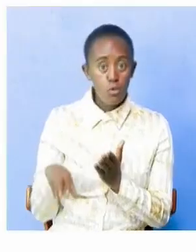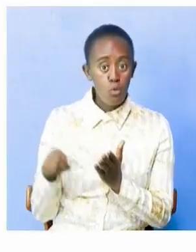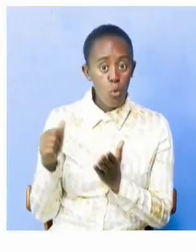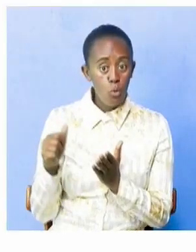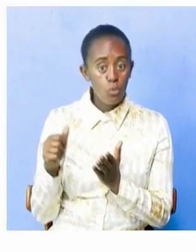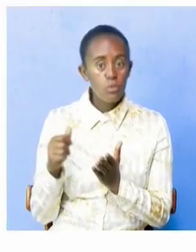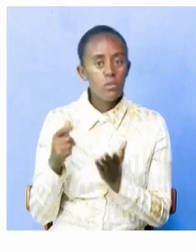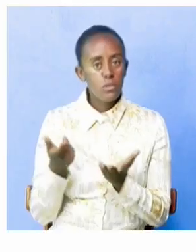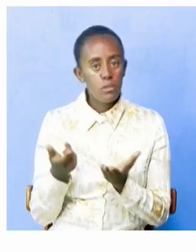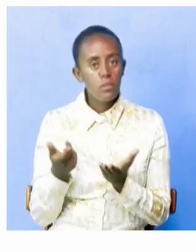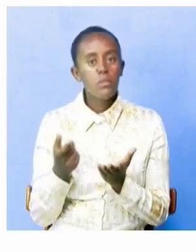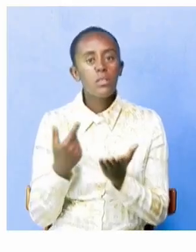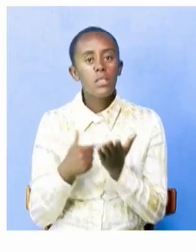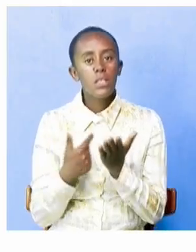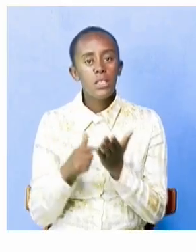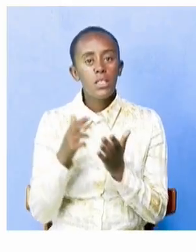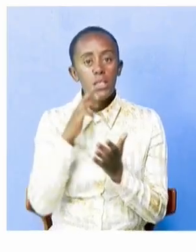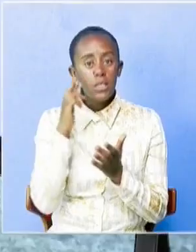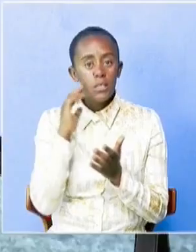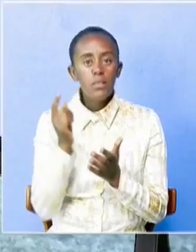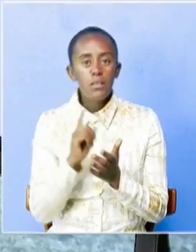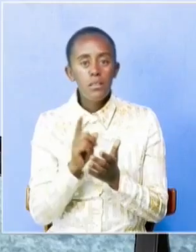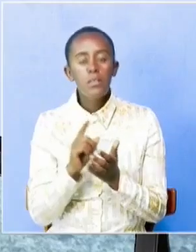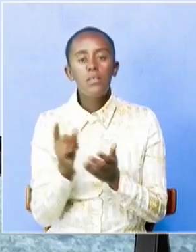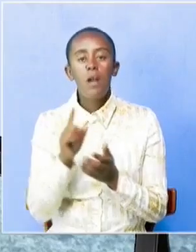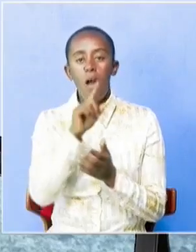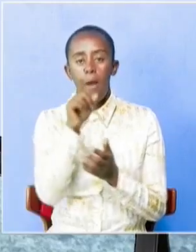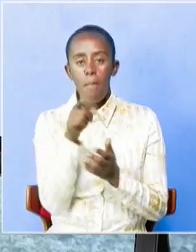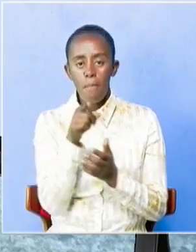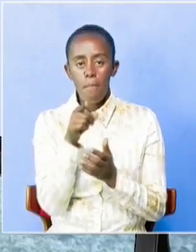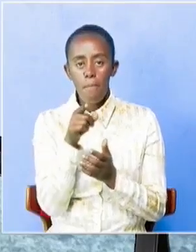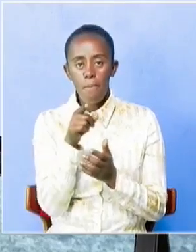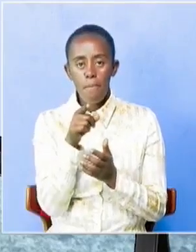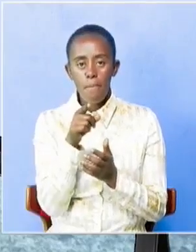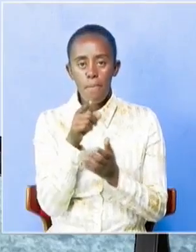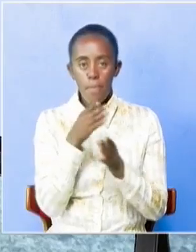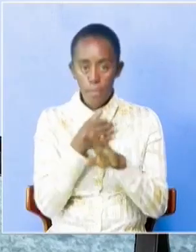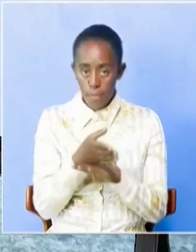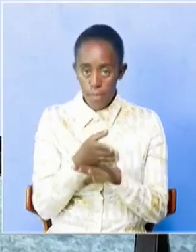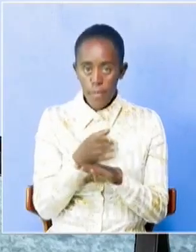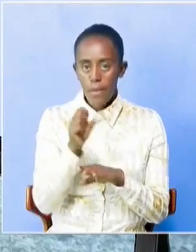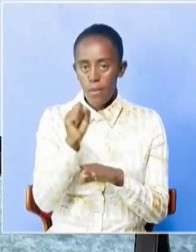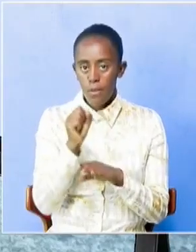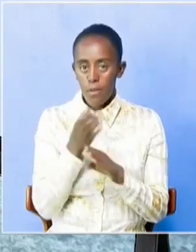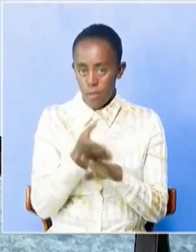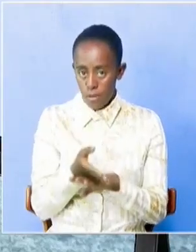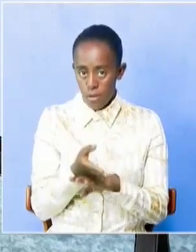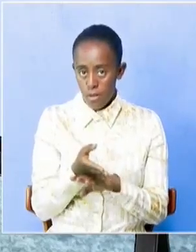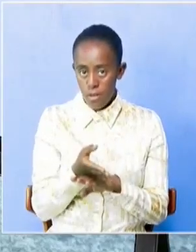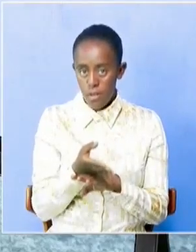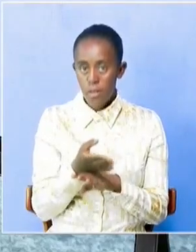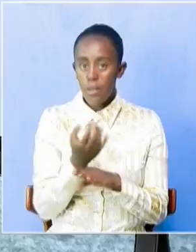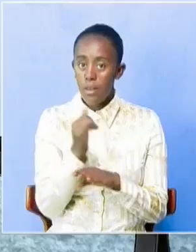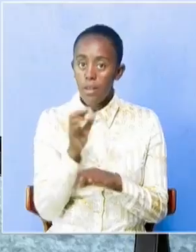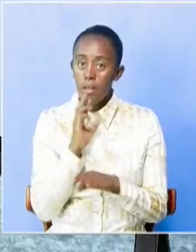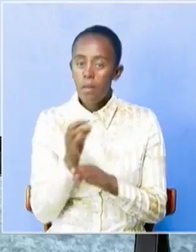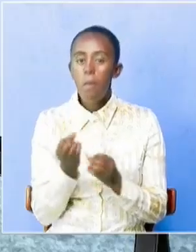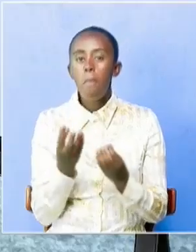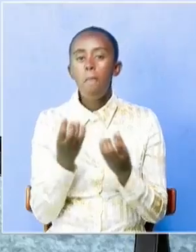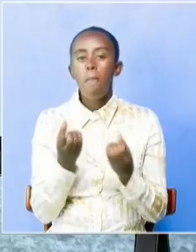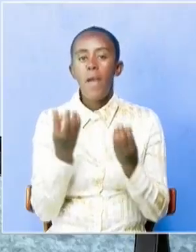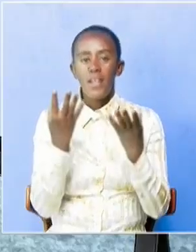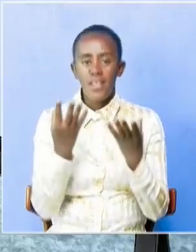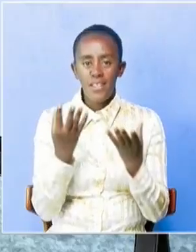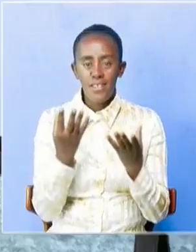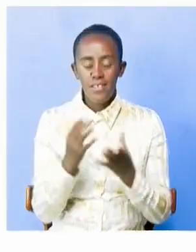the case, we add what? The apostrophe after dogs because they are many.